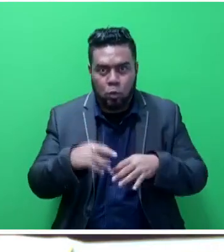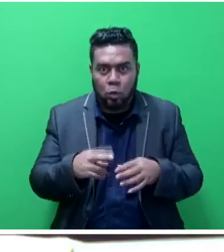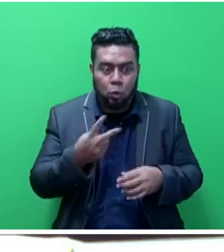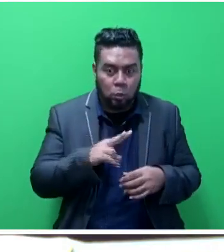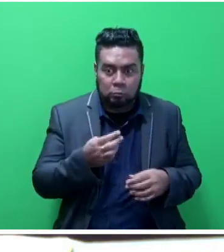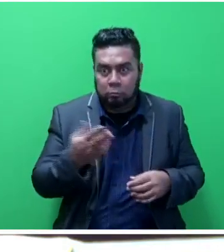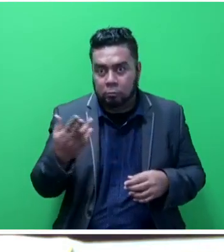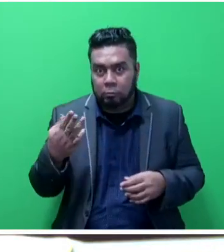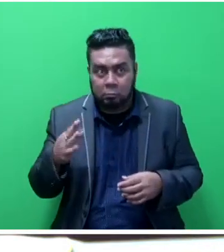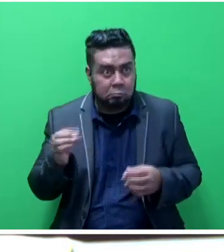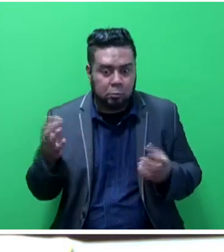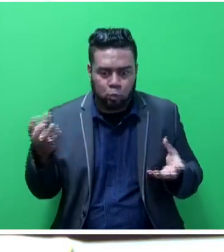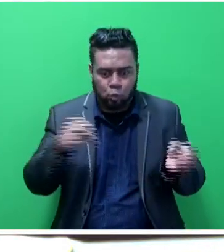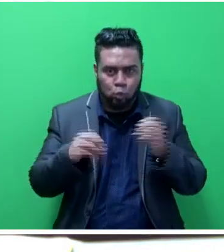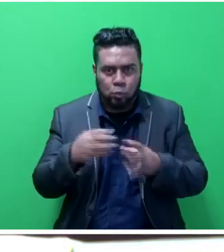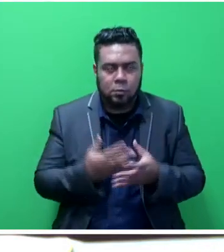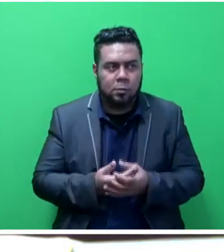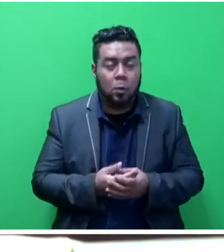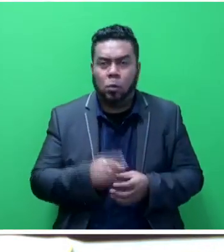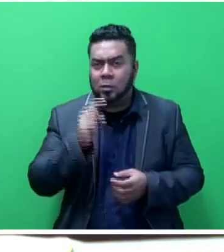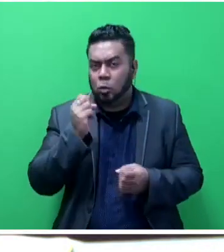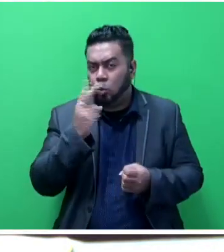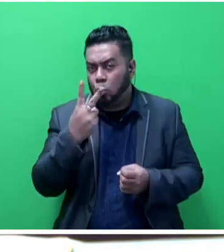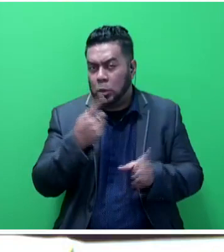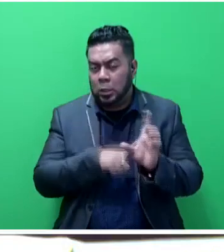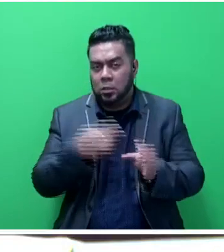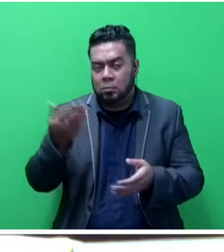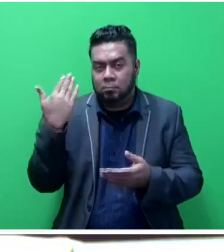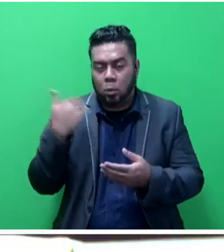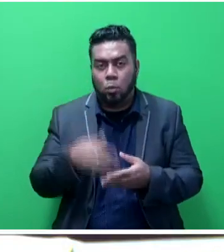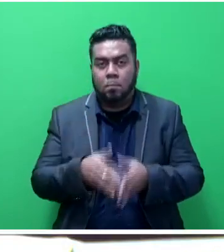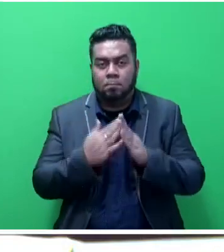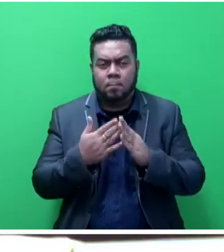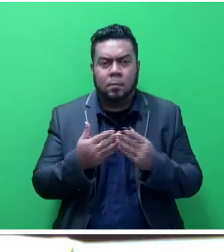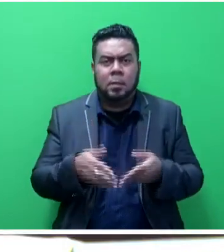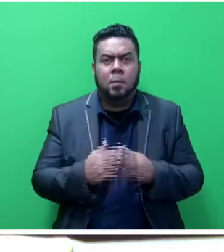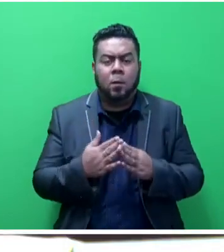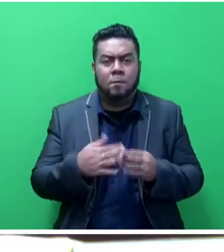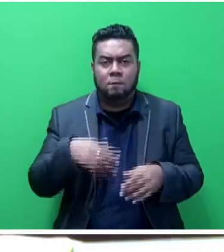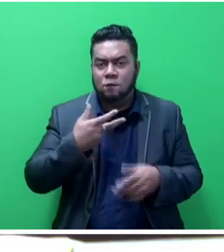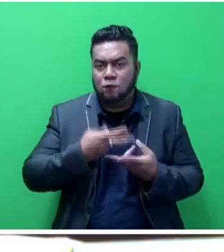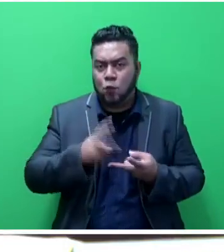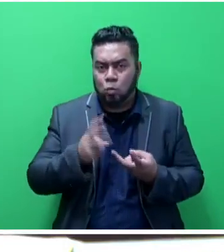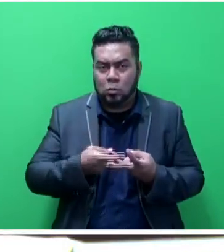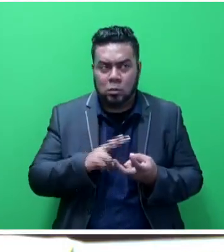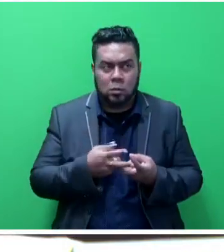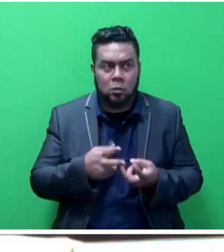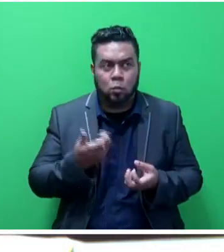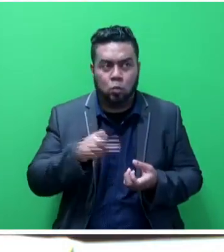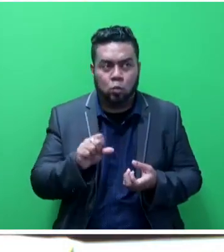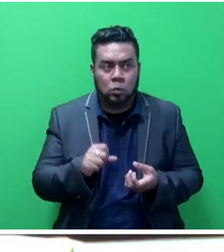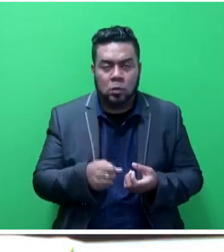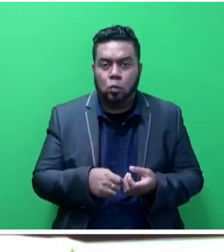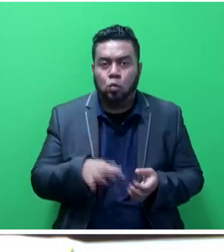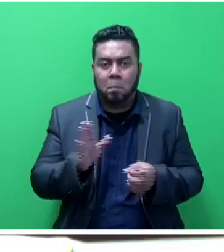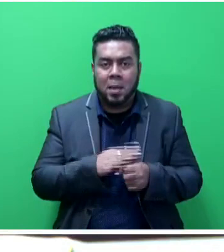also started 2 years ago, establishment of orchards for fruits. Hotels are using fruit pulp to make